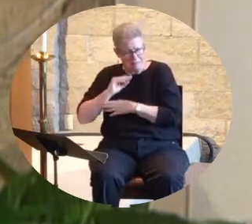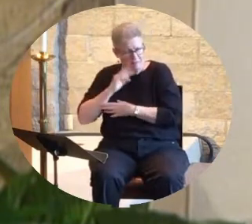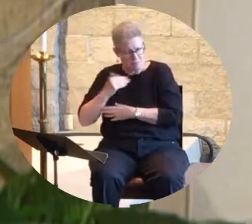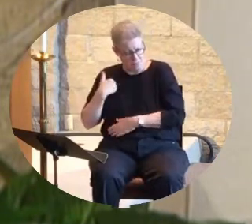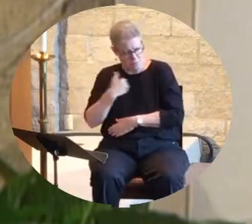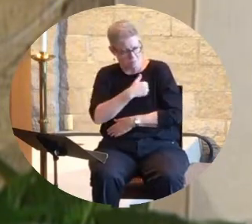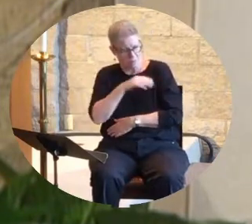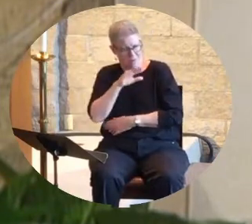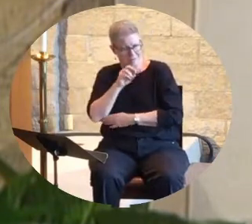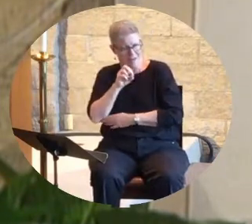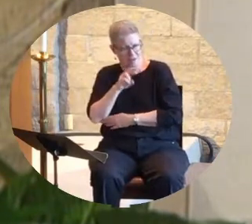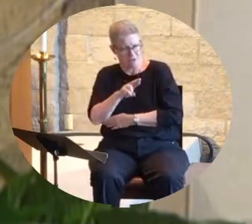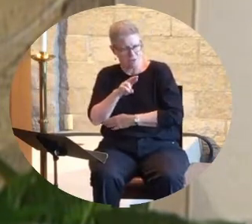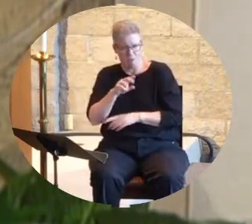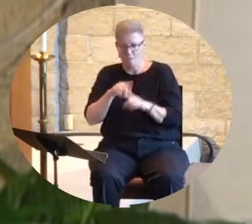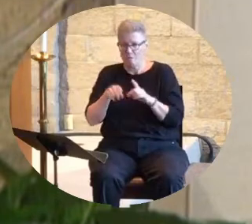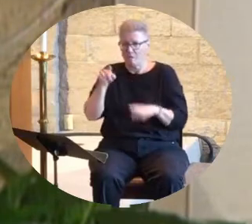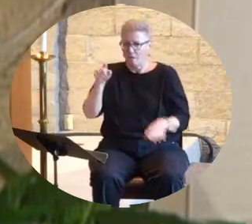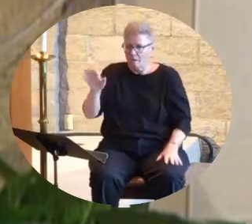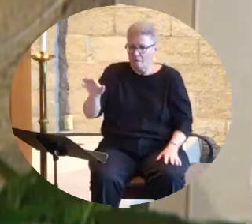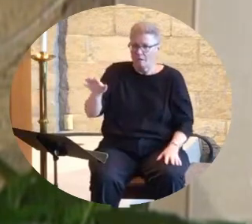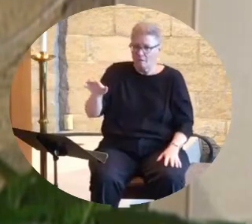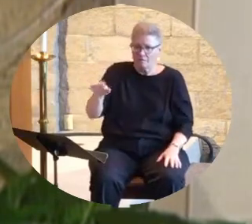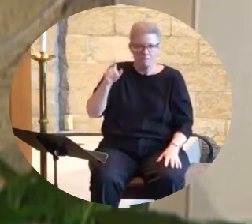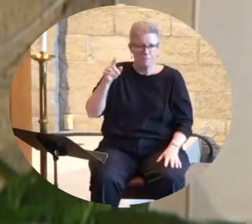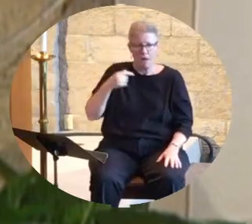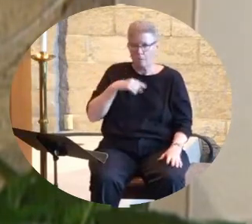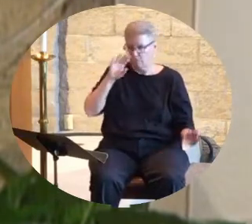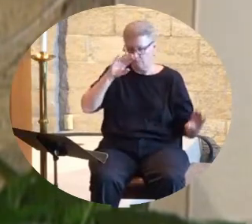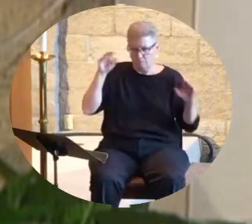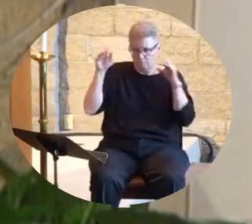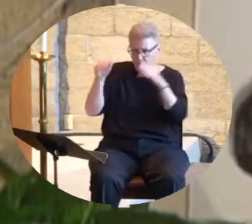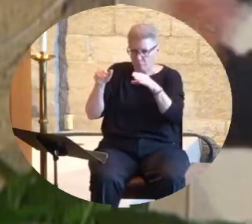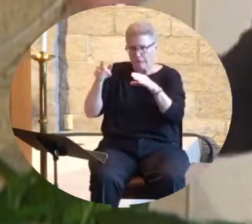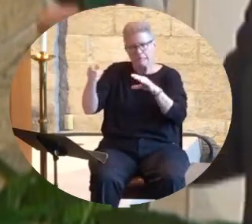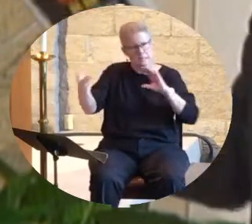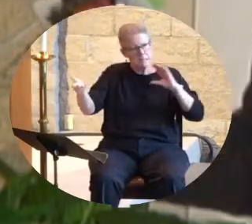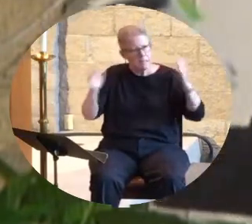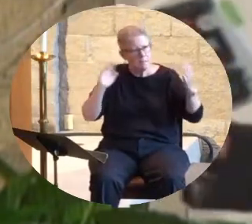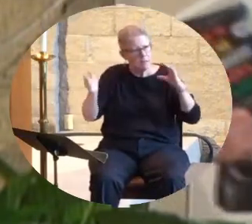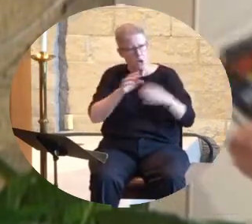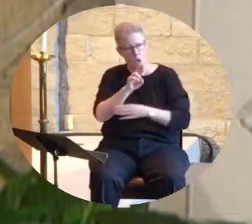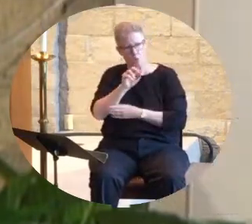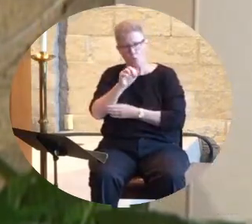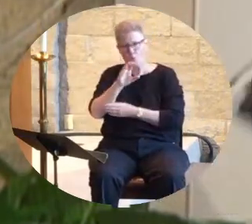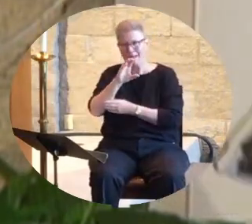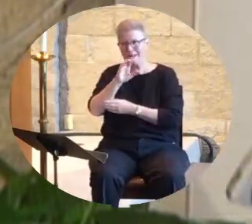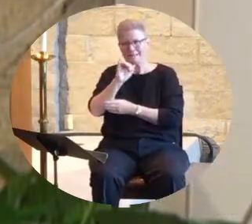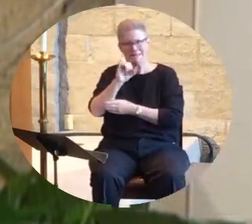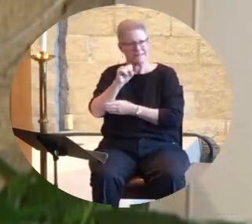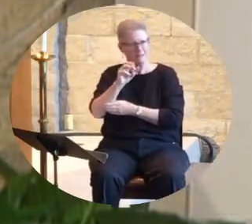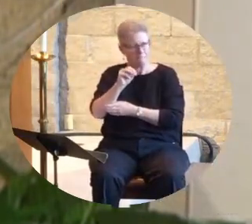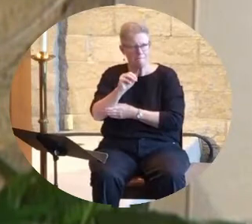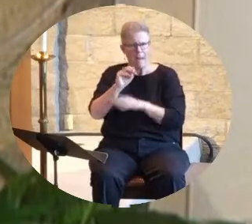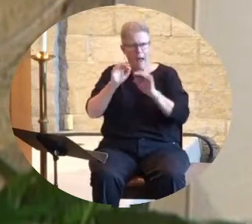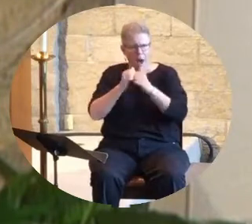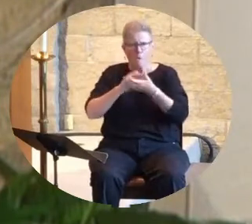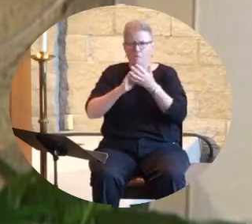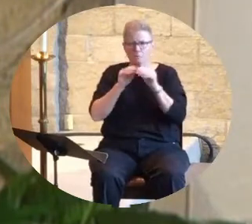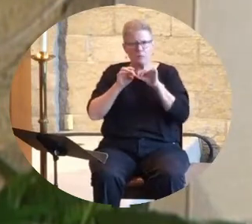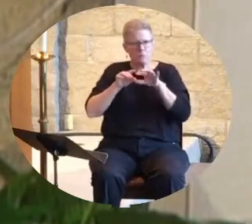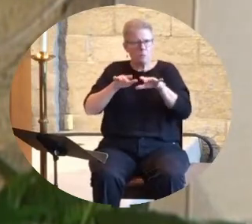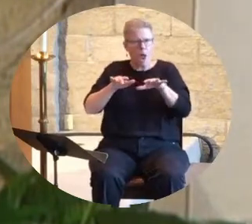attention. And he compared racism and how it is spread. And what we have to do is become aware